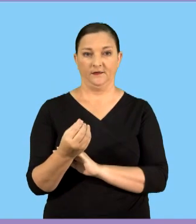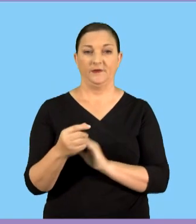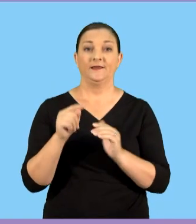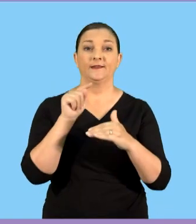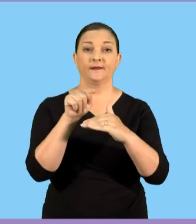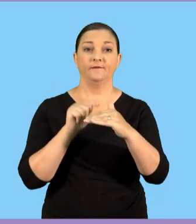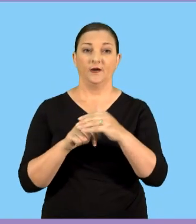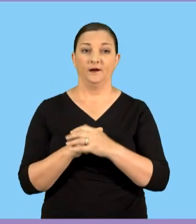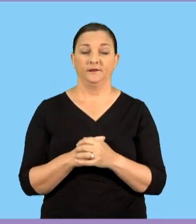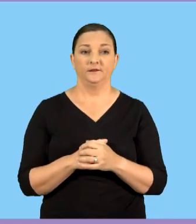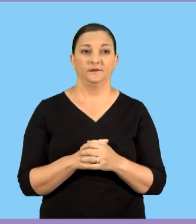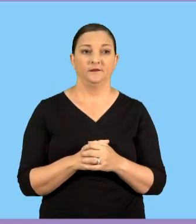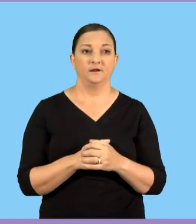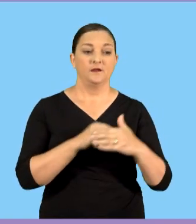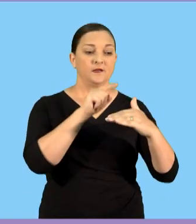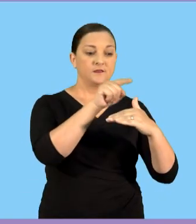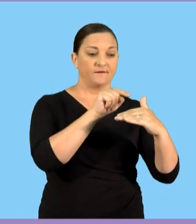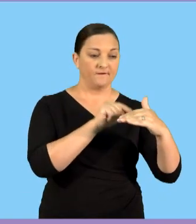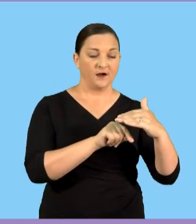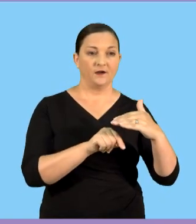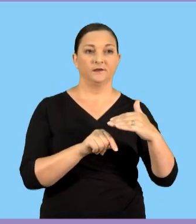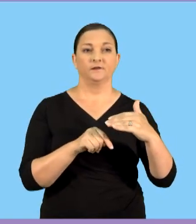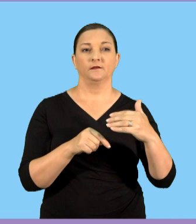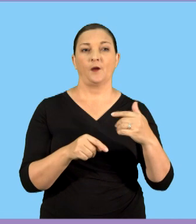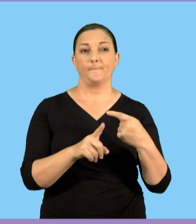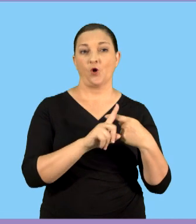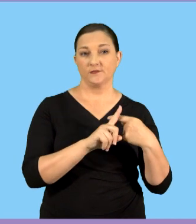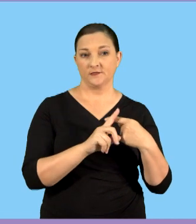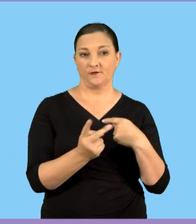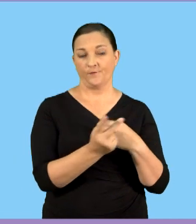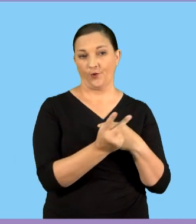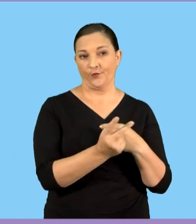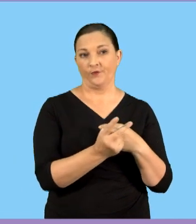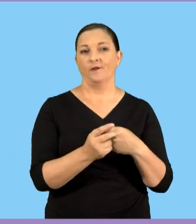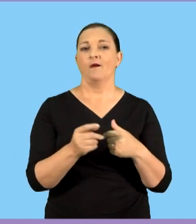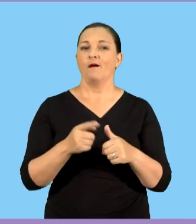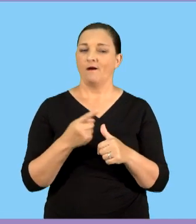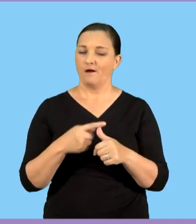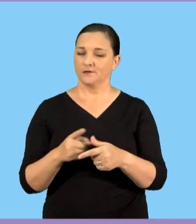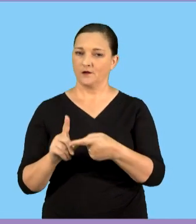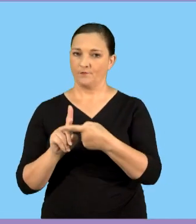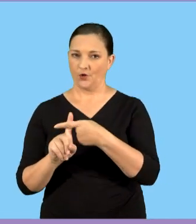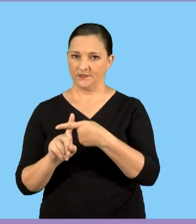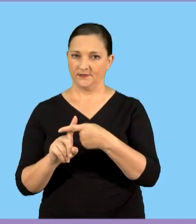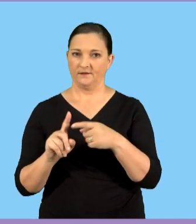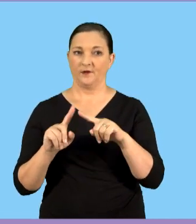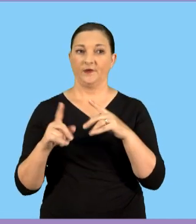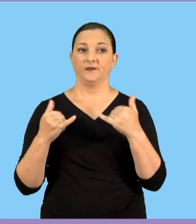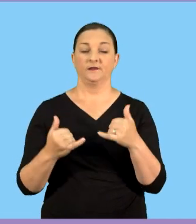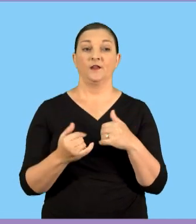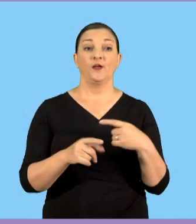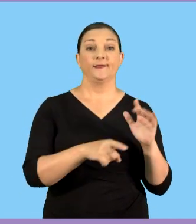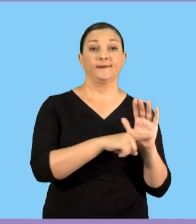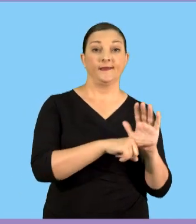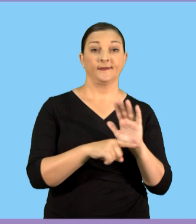divide two positive numbers, the answer will be a positive number. When we divide two negative numbers, the